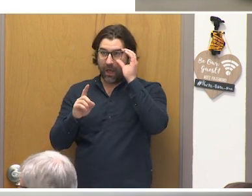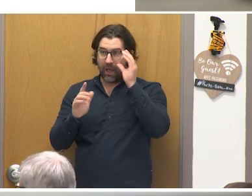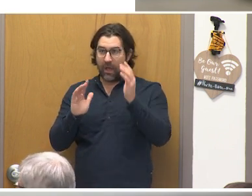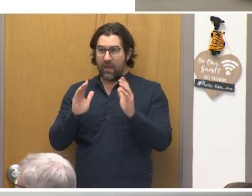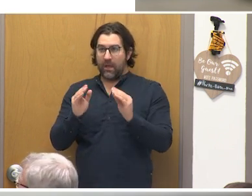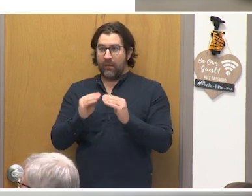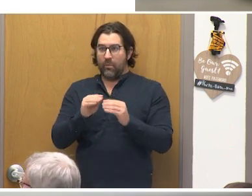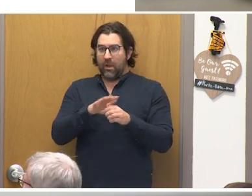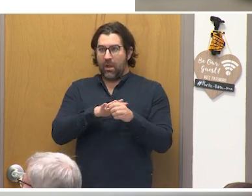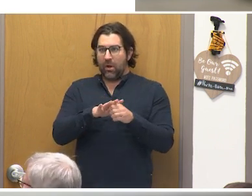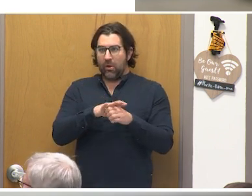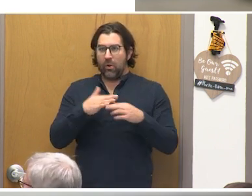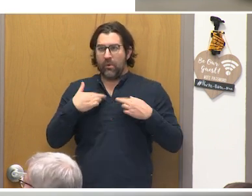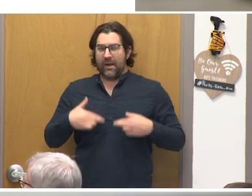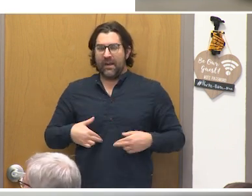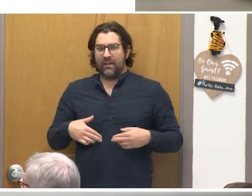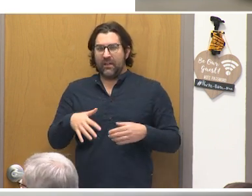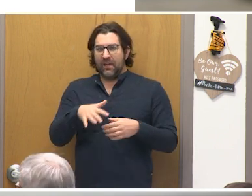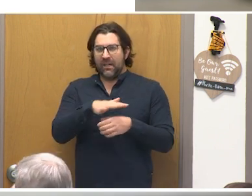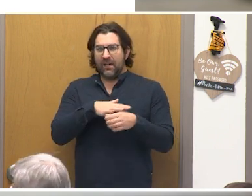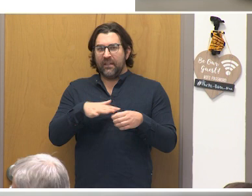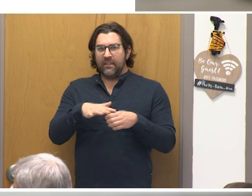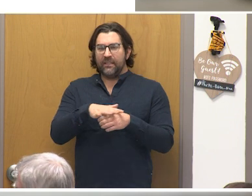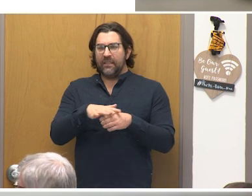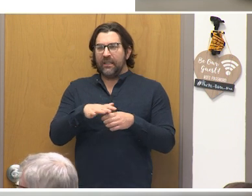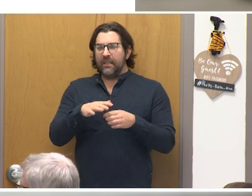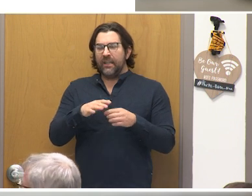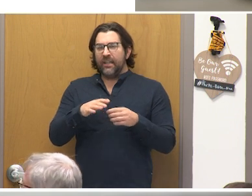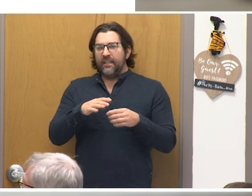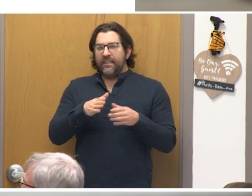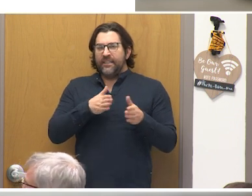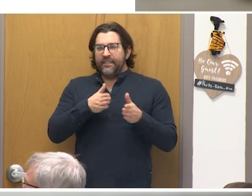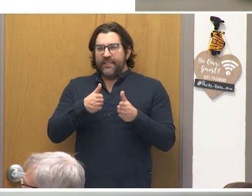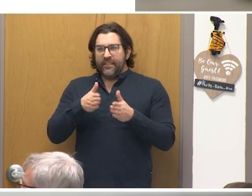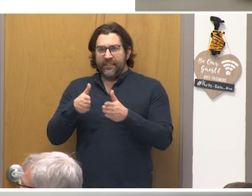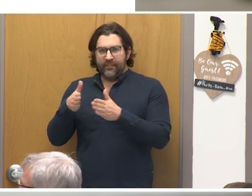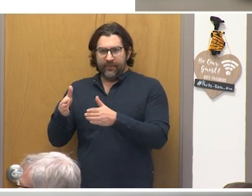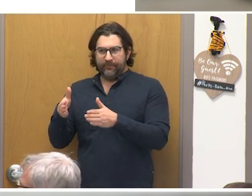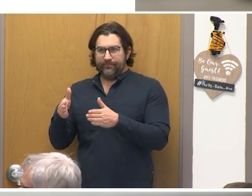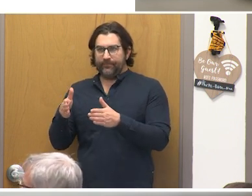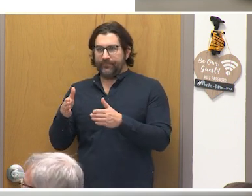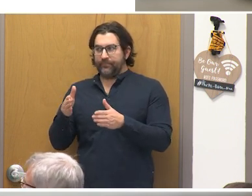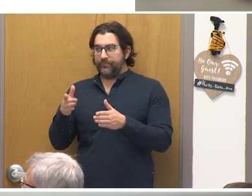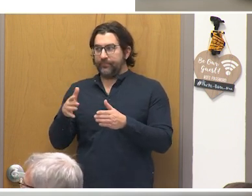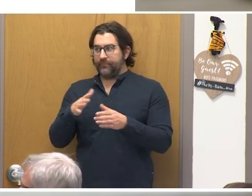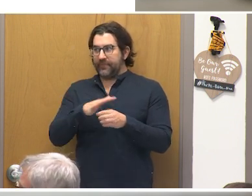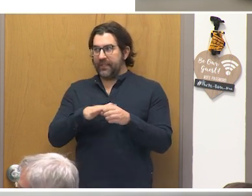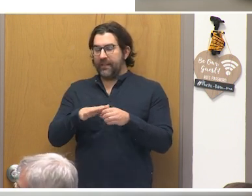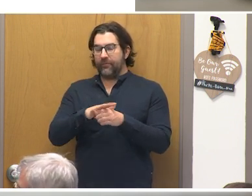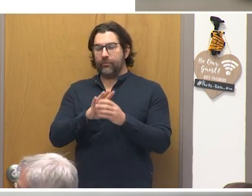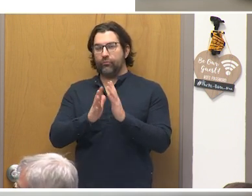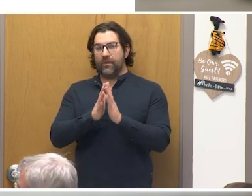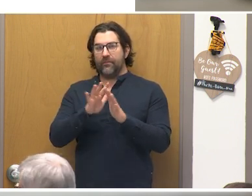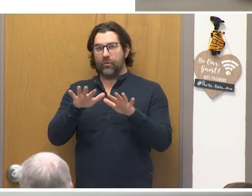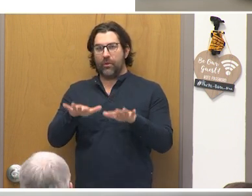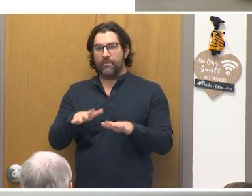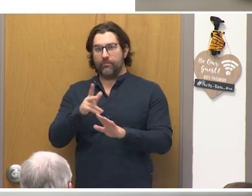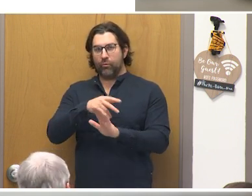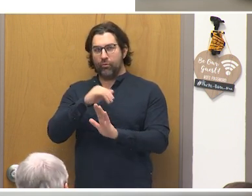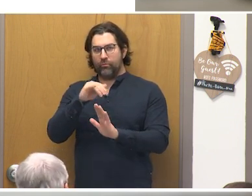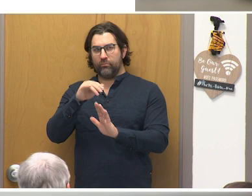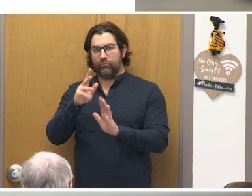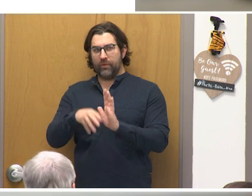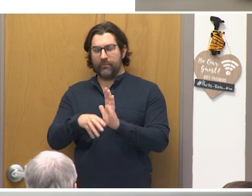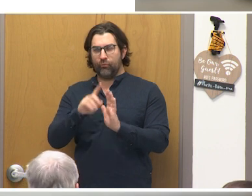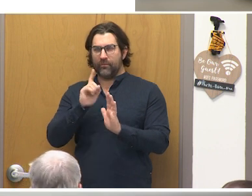residential neighborhoods, or neighborhood streets, I should say. Our neighborhood traffic calming program, again, which is sort